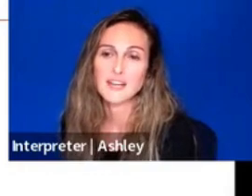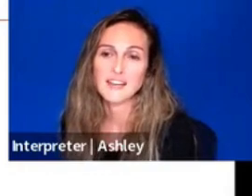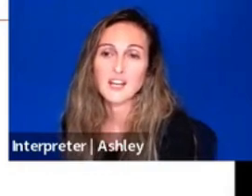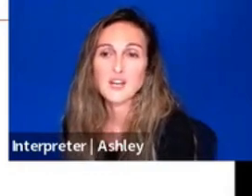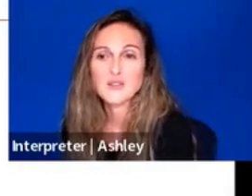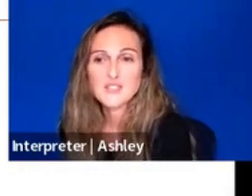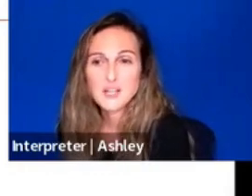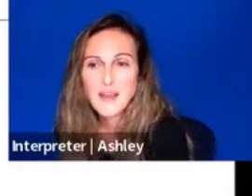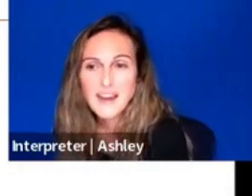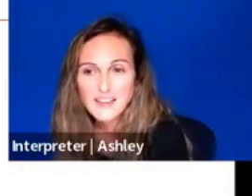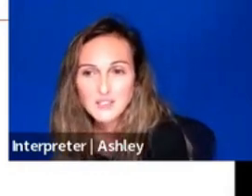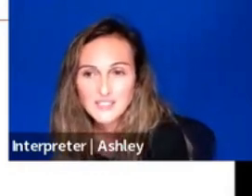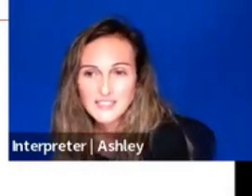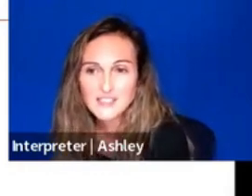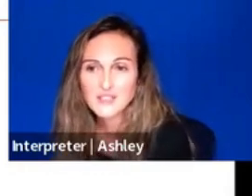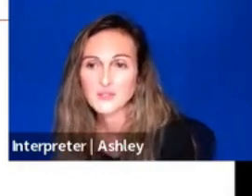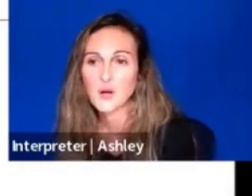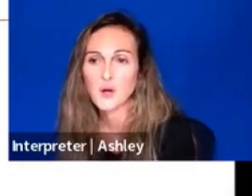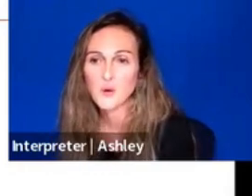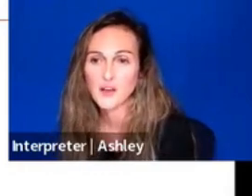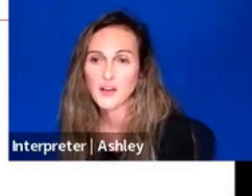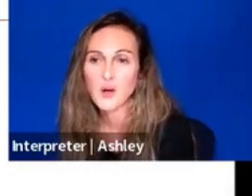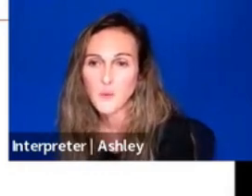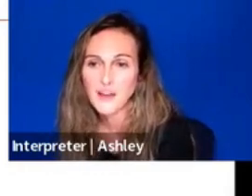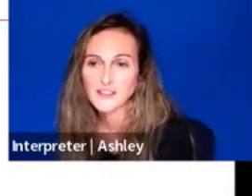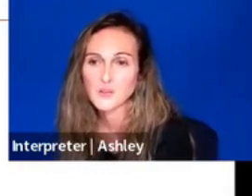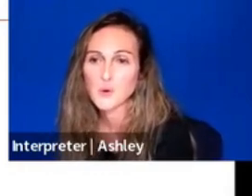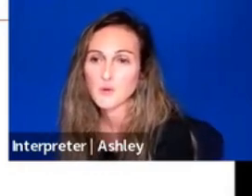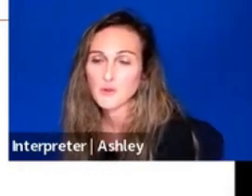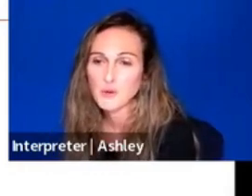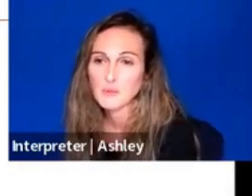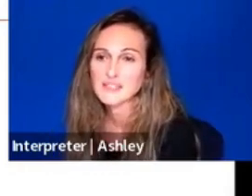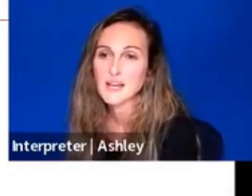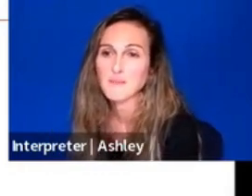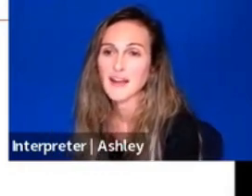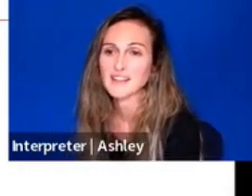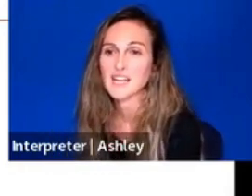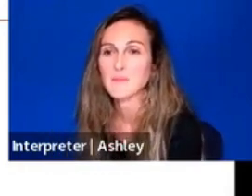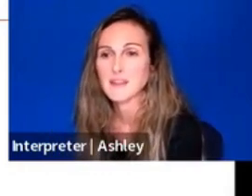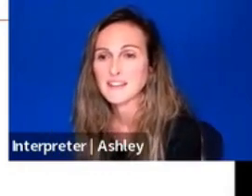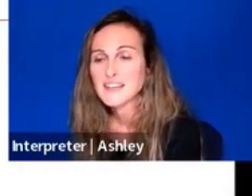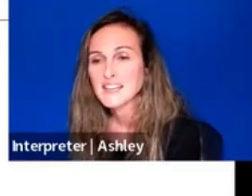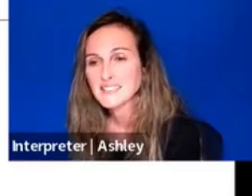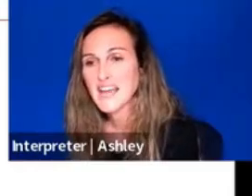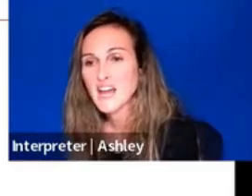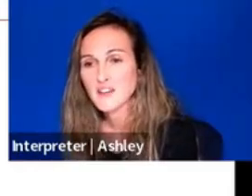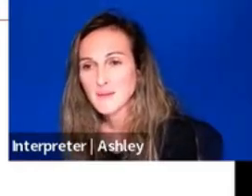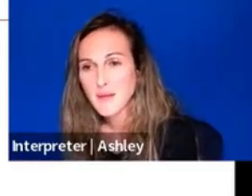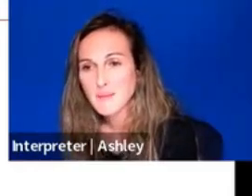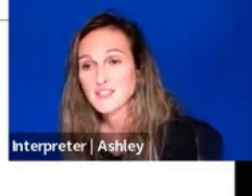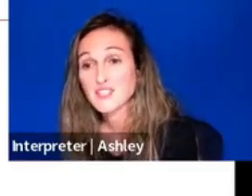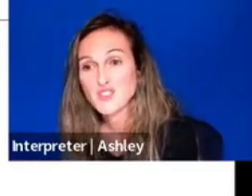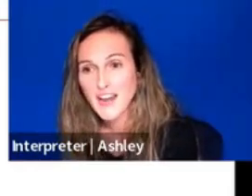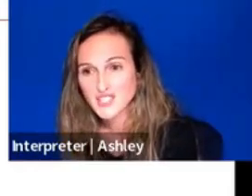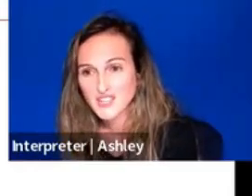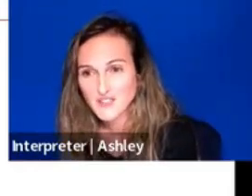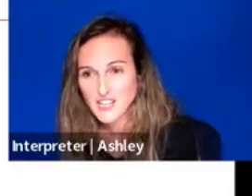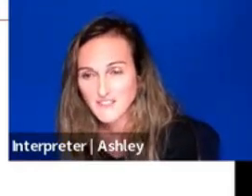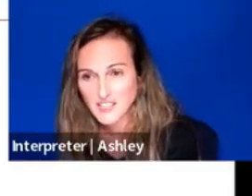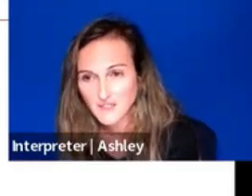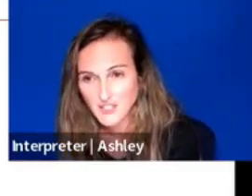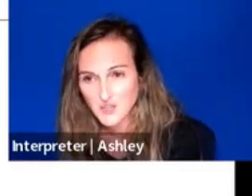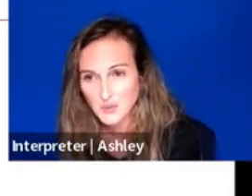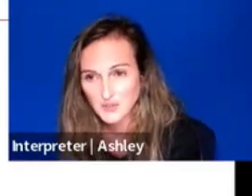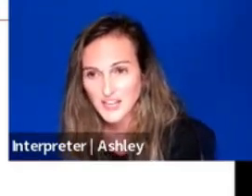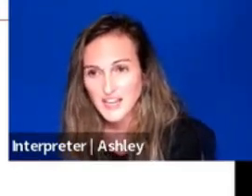example, putting in an acoustic panel into hallways or rooms that might dampen sound that might be a distraction for